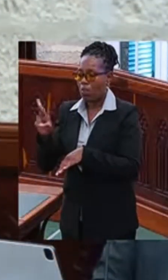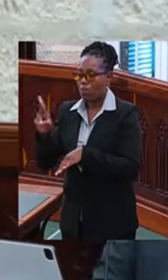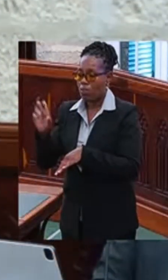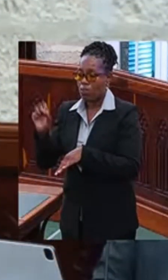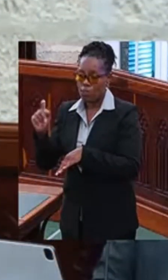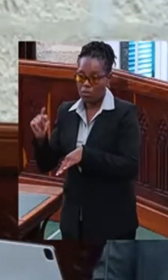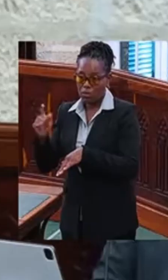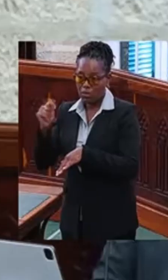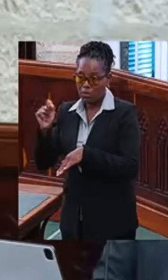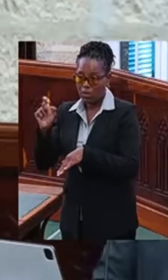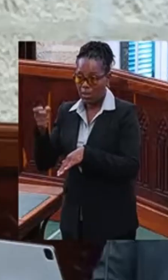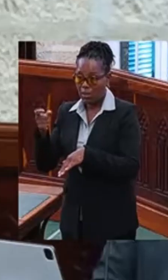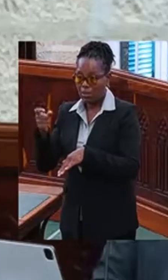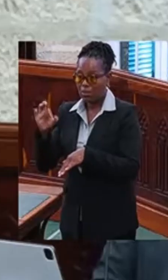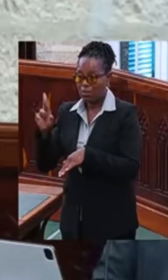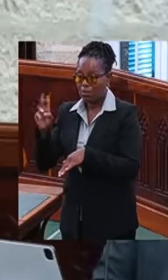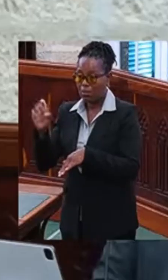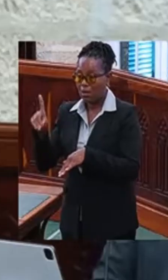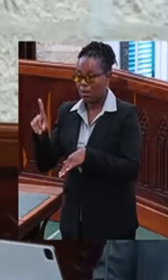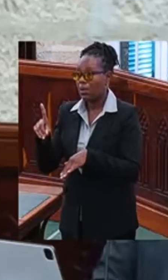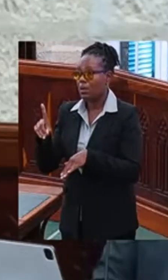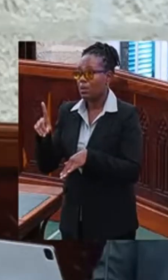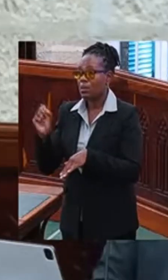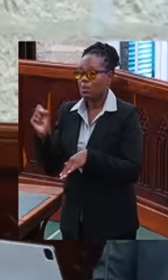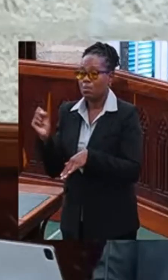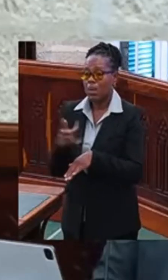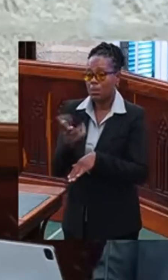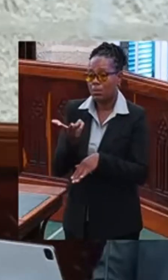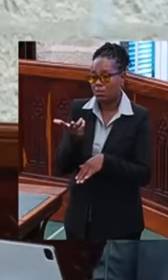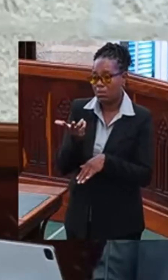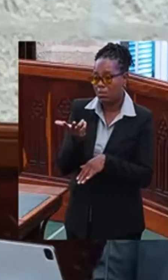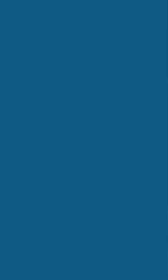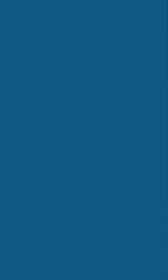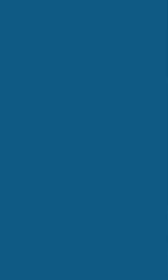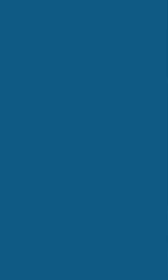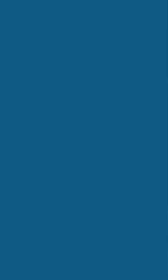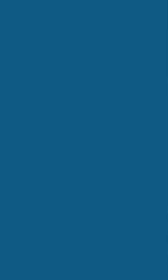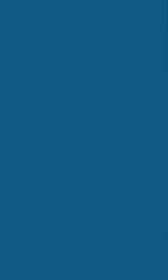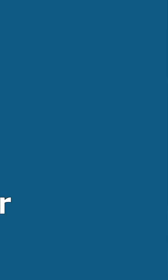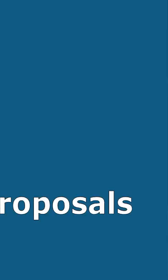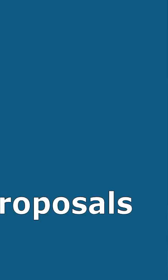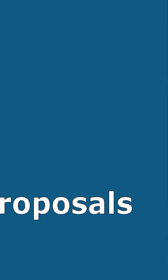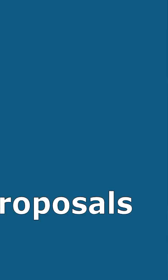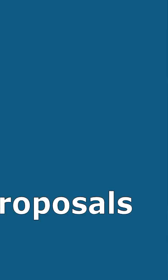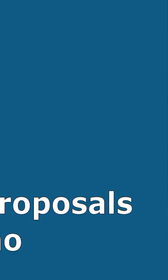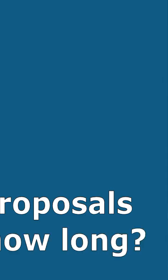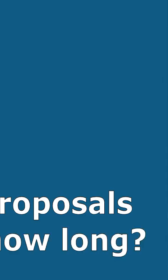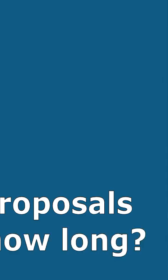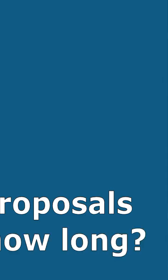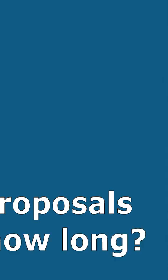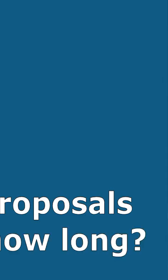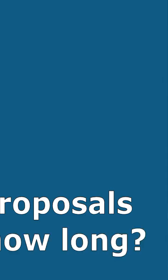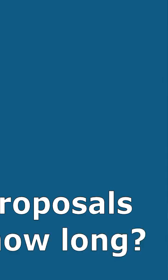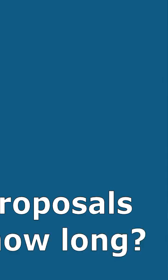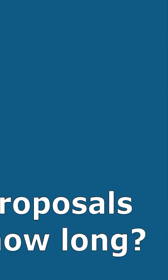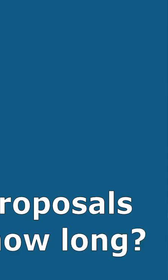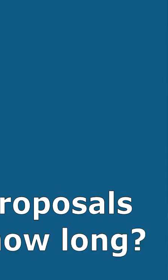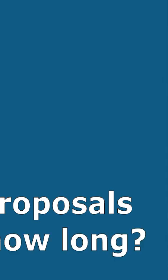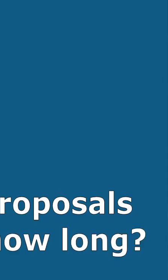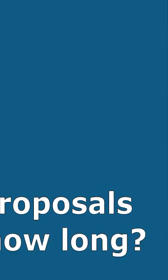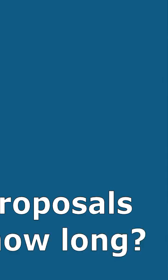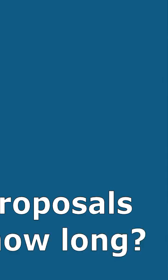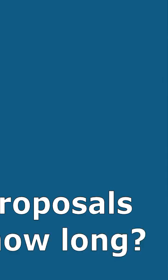in his speech. And here are those questions. What financial benefits do the proposals offer individual